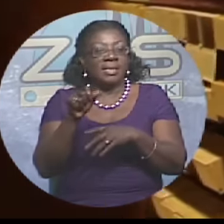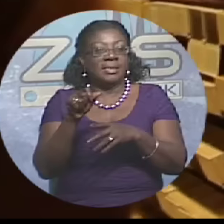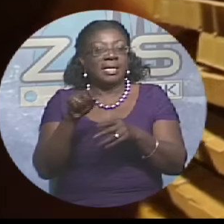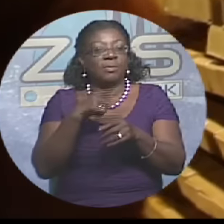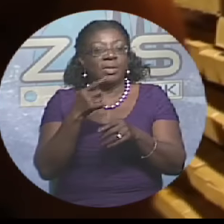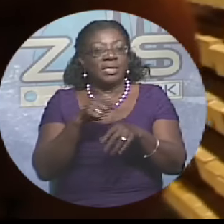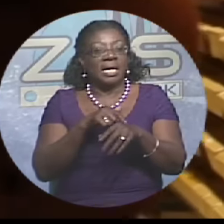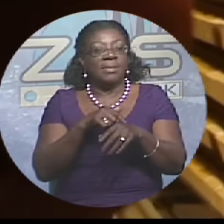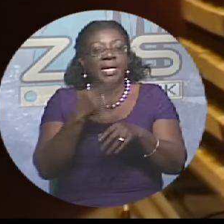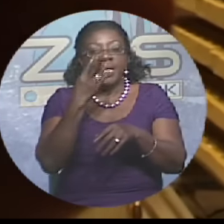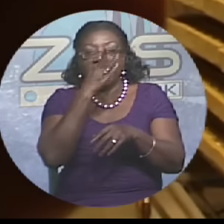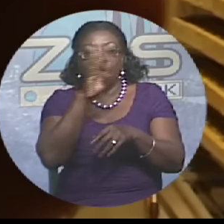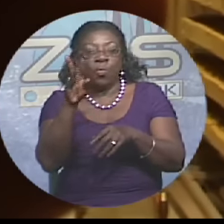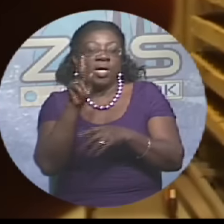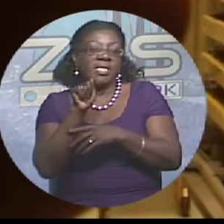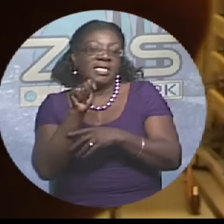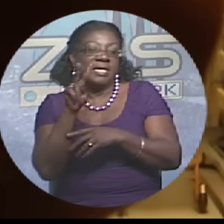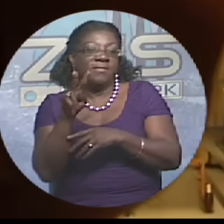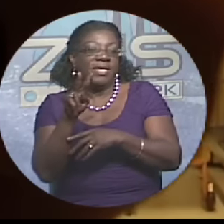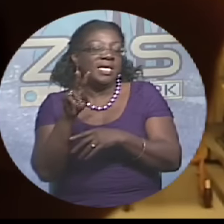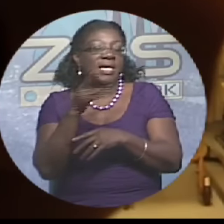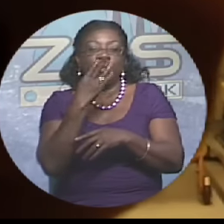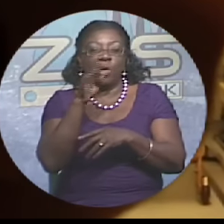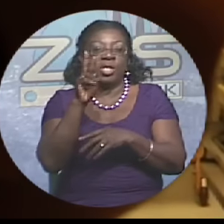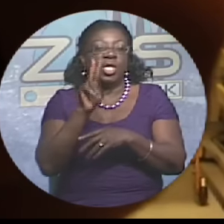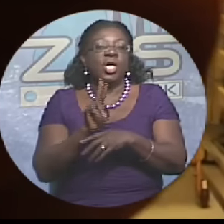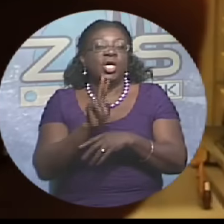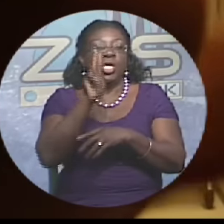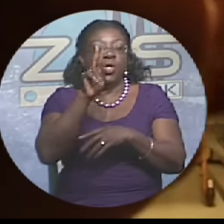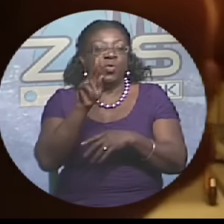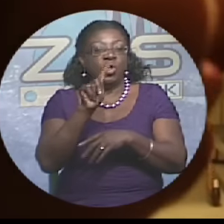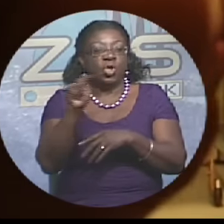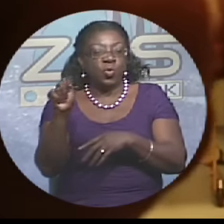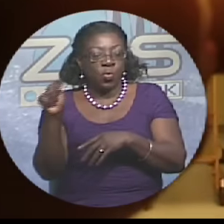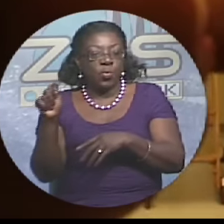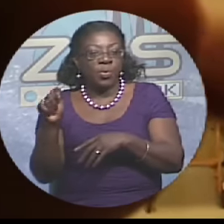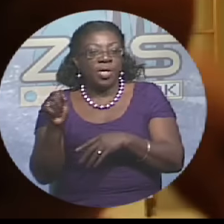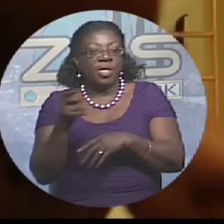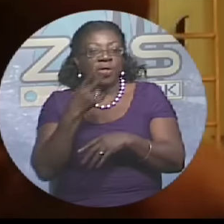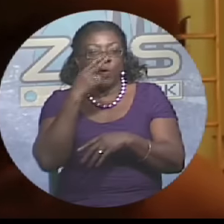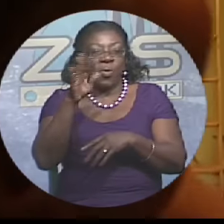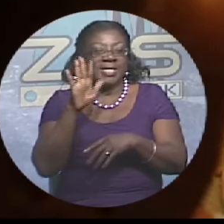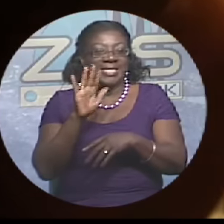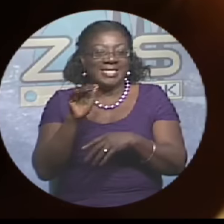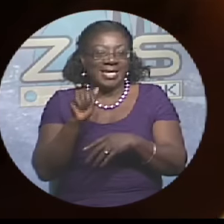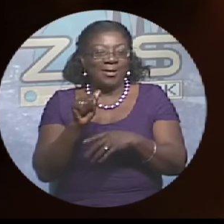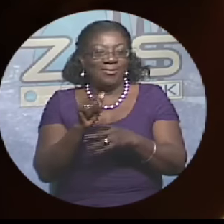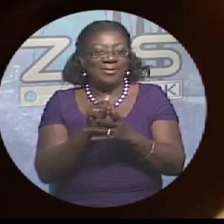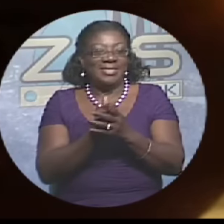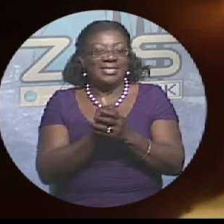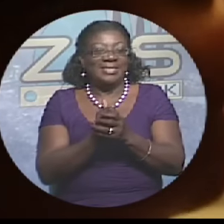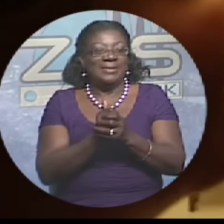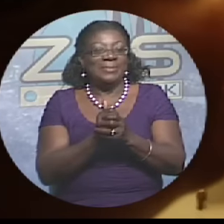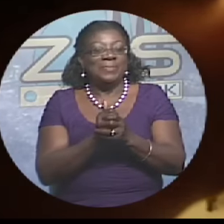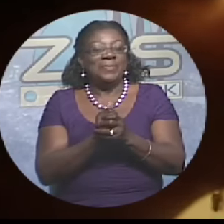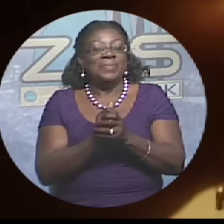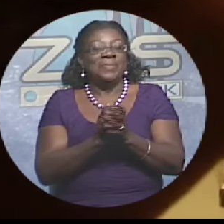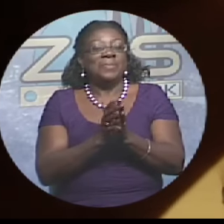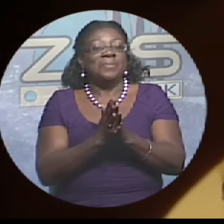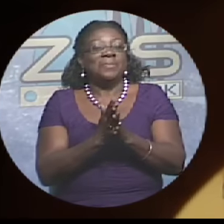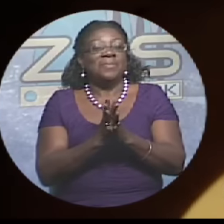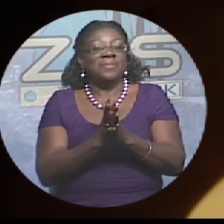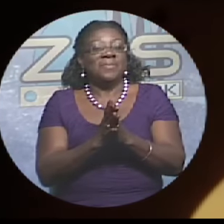can watch TV, I can watch YouTube, You can watch yourself. Yep. Keishla Adderley for